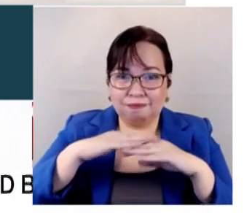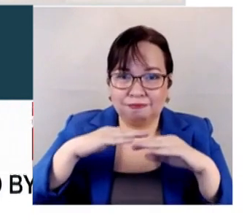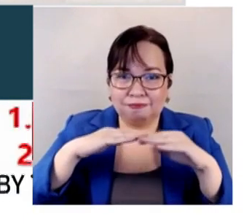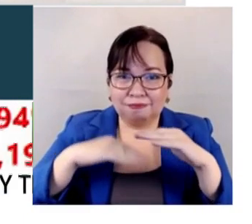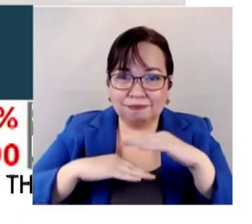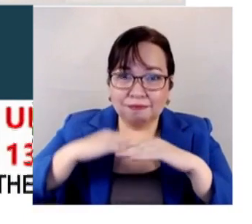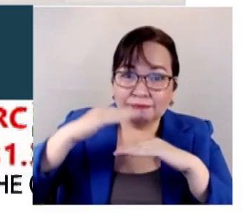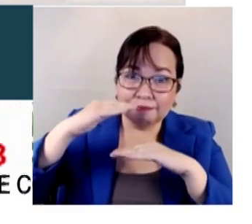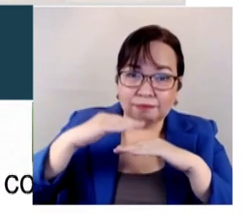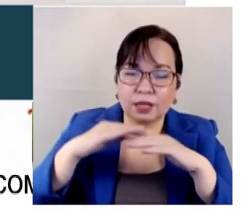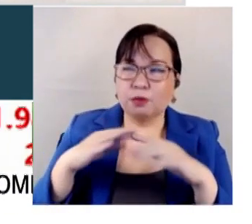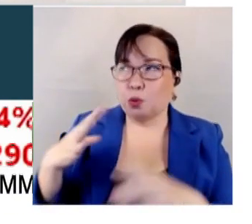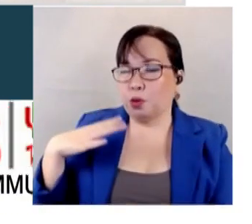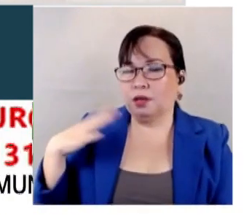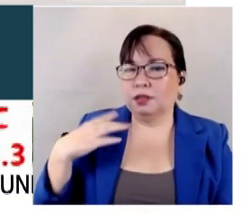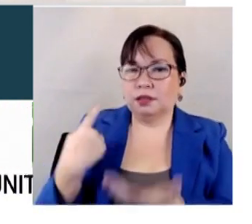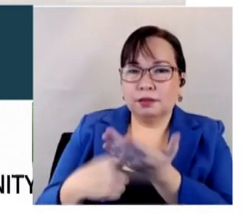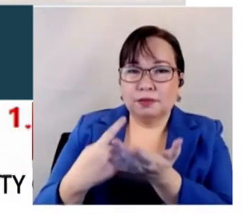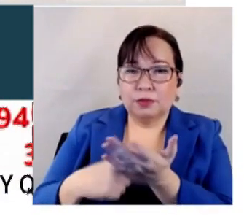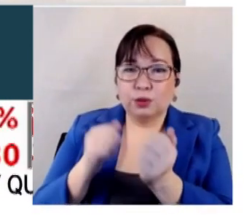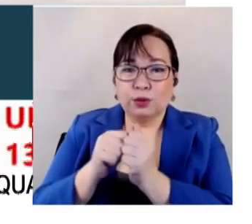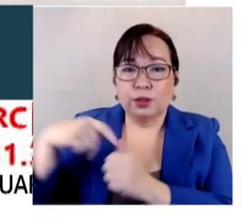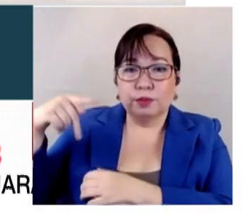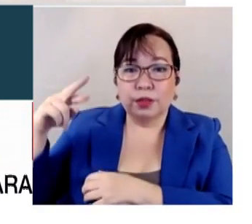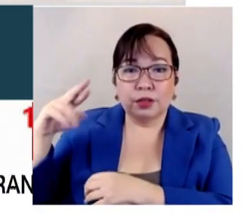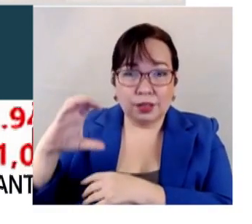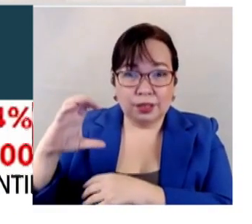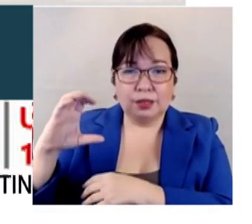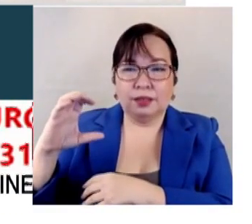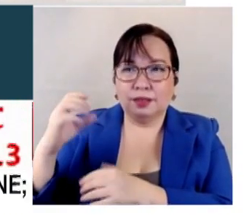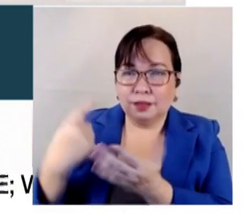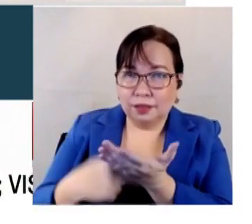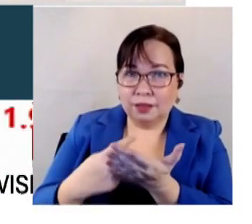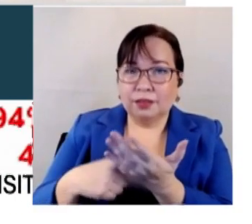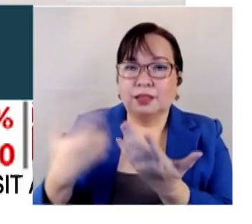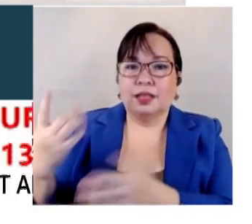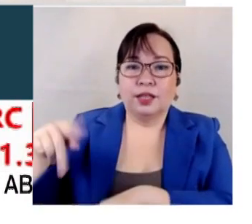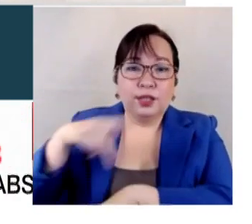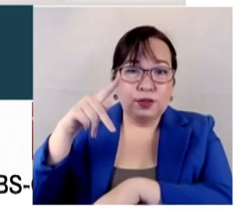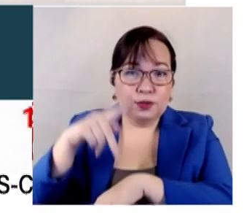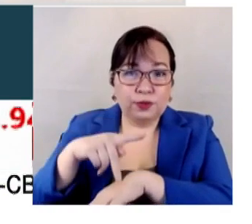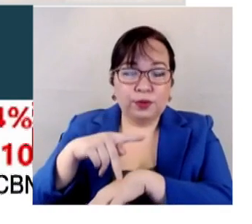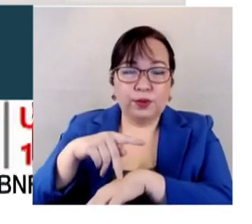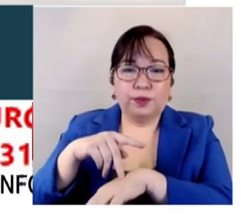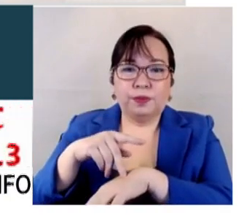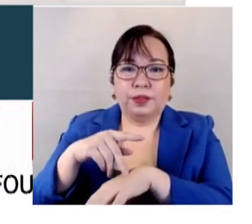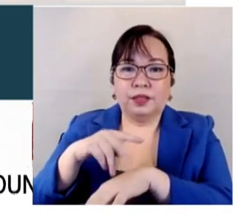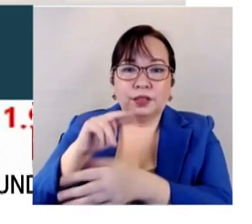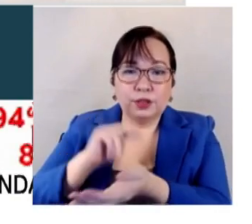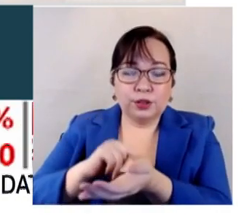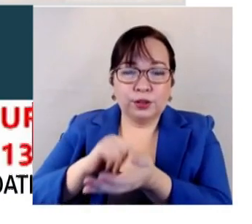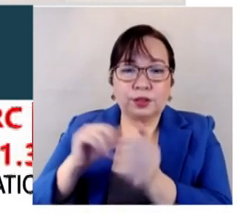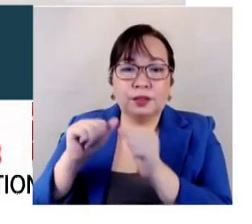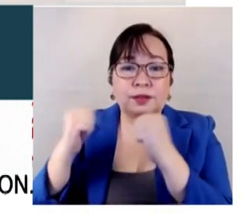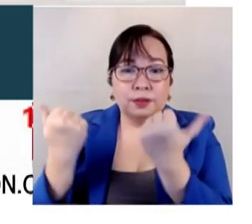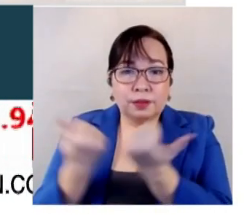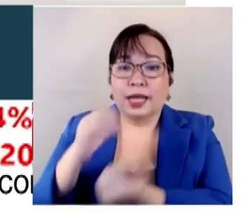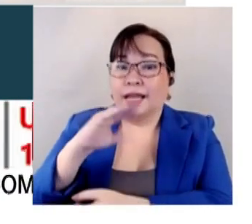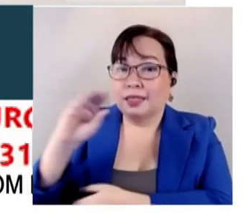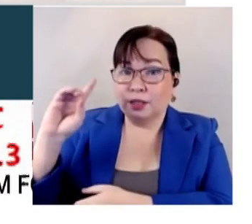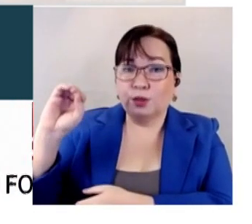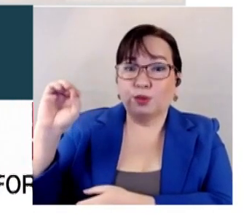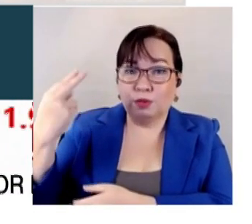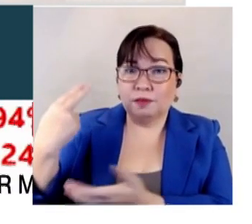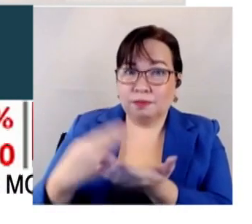yung Professional Regulation Commission, yung Philippine Nurses Association, at siyempre ang Department of Health, kung kaya